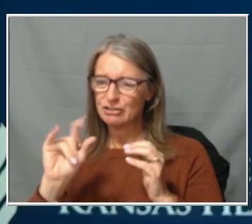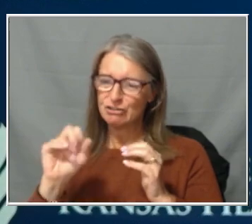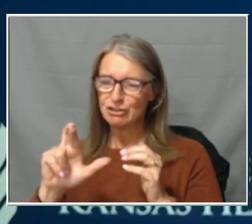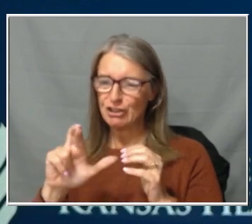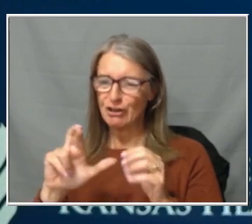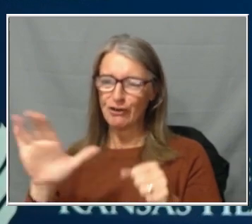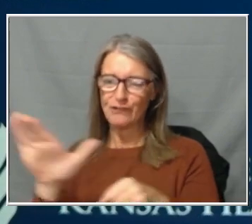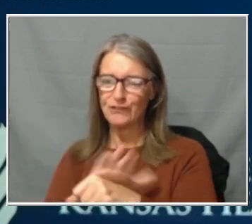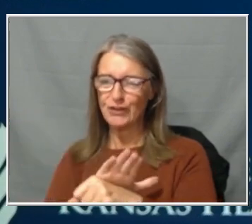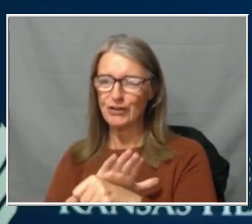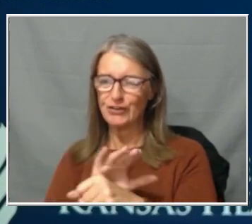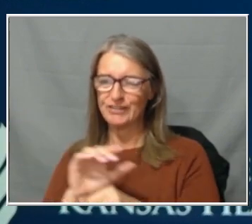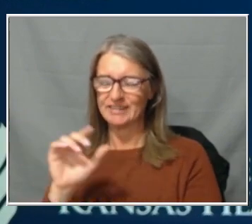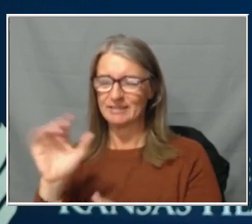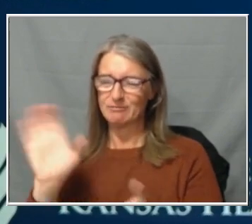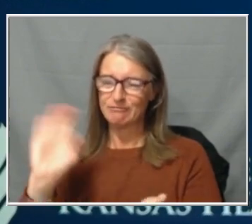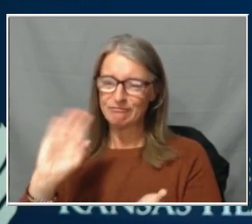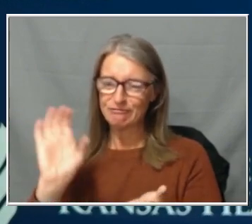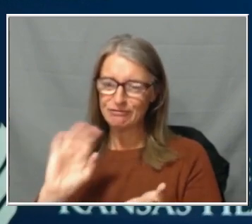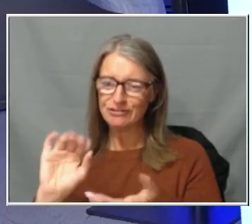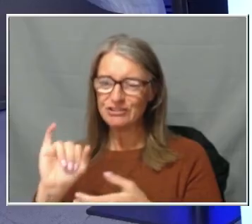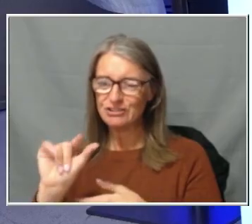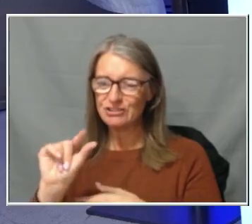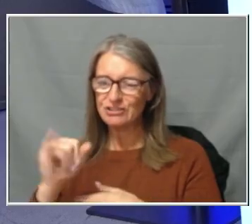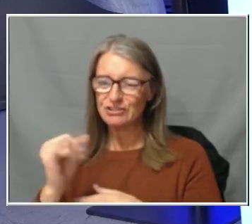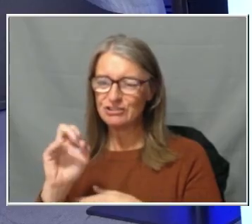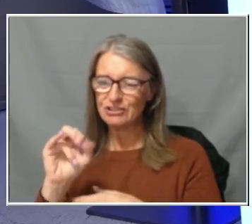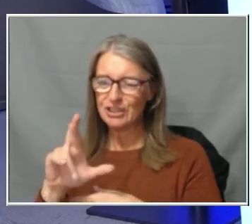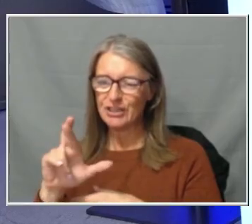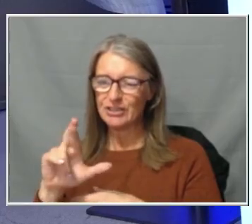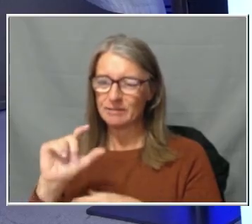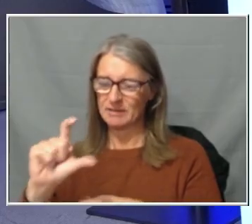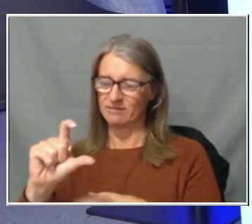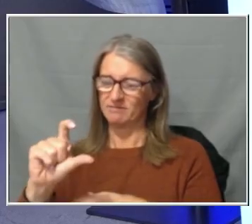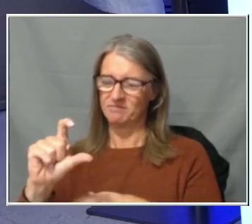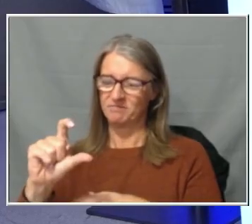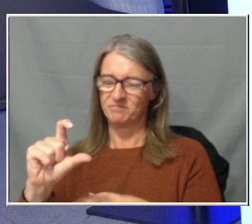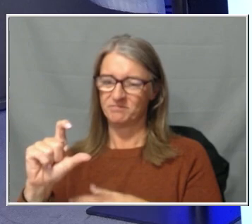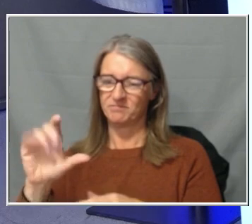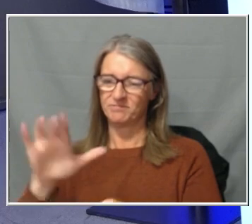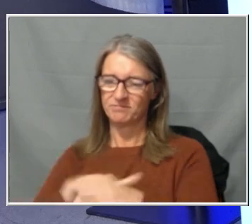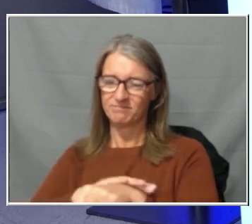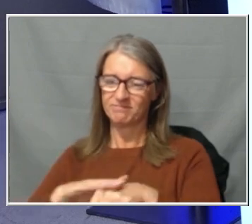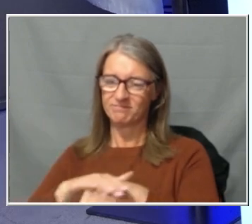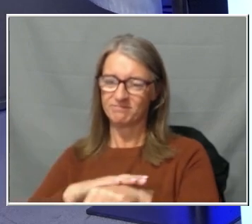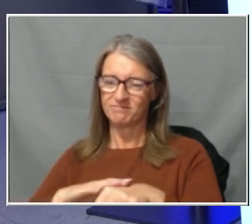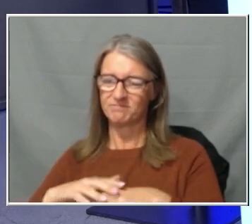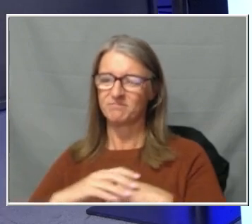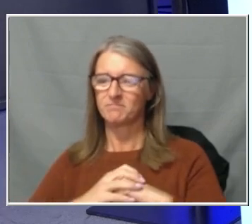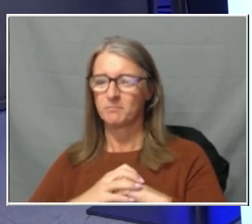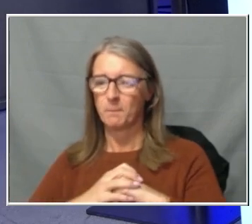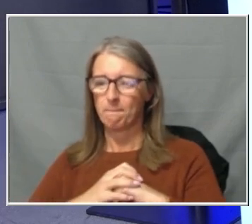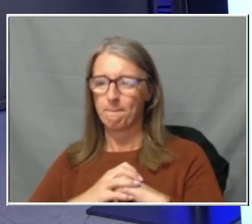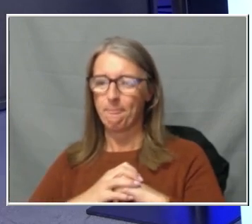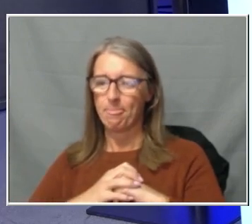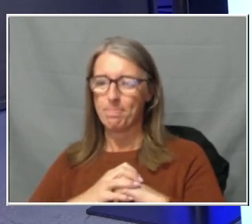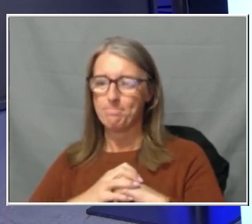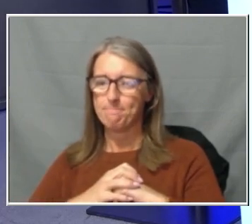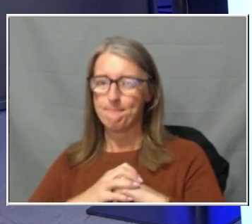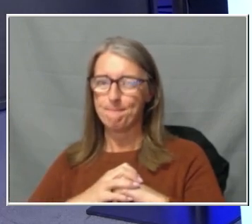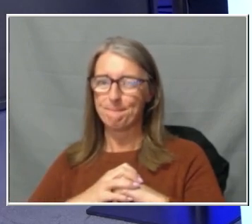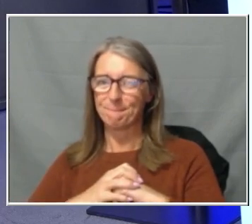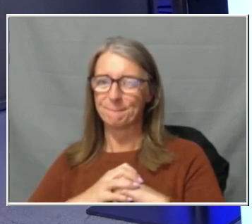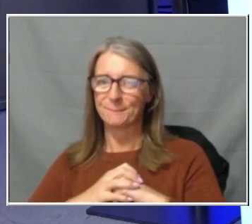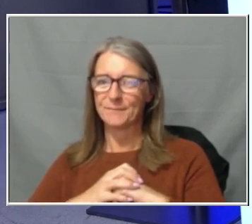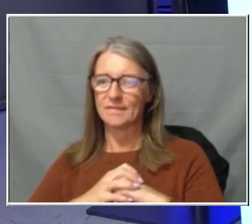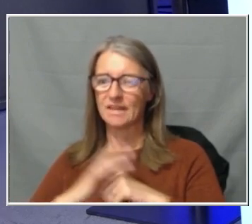just telling you, about a jigger full will take care of you. Just a good old-fashioned shot glass. Good old-fashioned shot glass. You know, because you're carrying one around in your purse or something. Everyone has